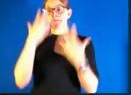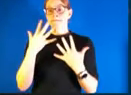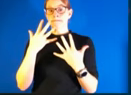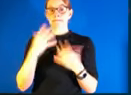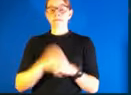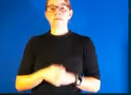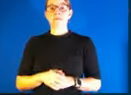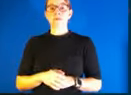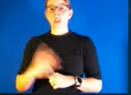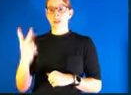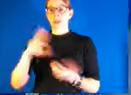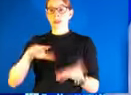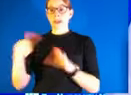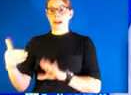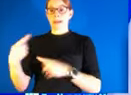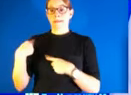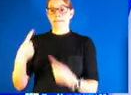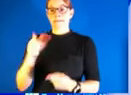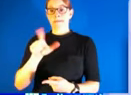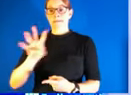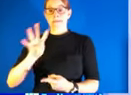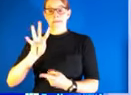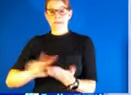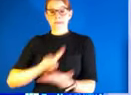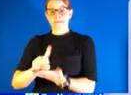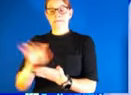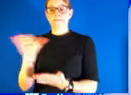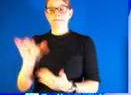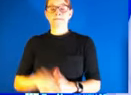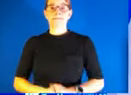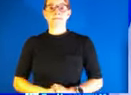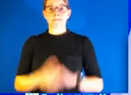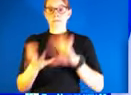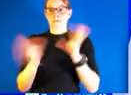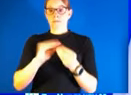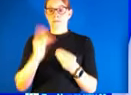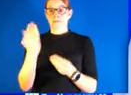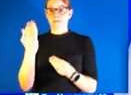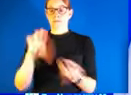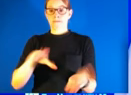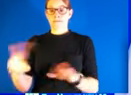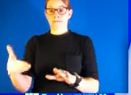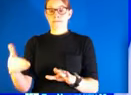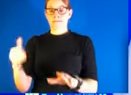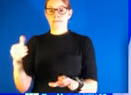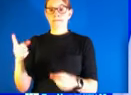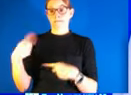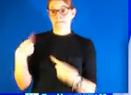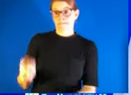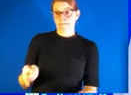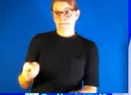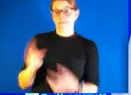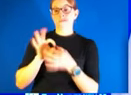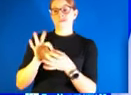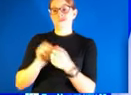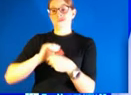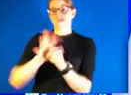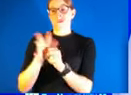2 deaths over the last 24 hours as well. A total of 15 deaths so far attributed to